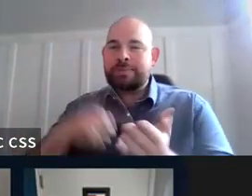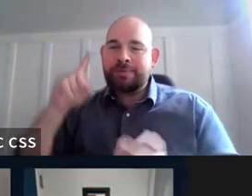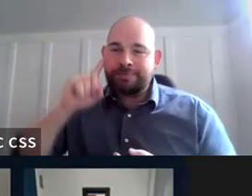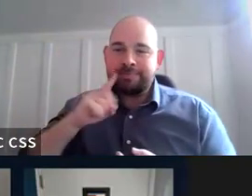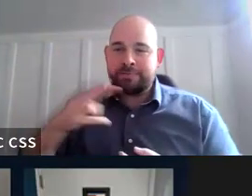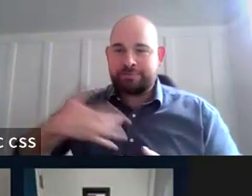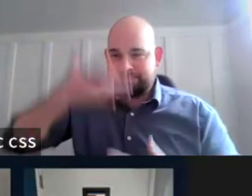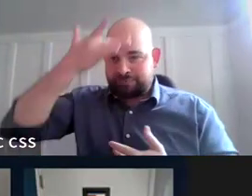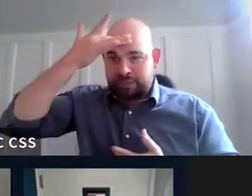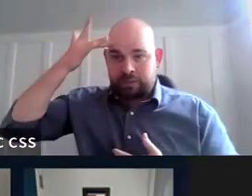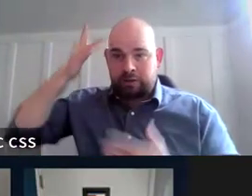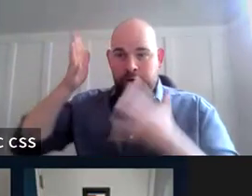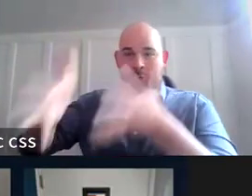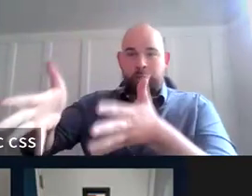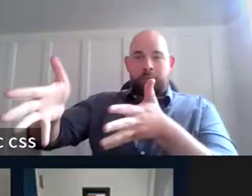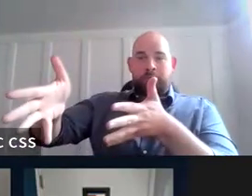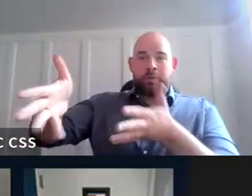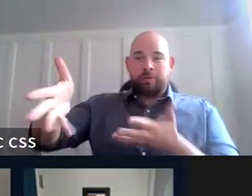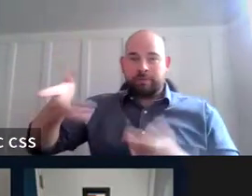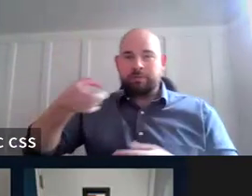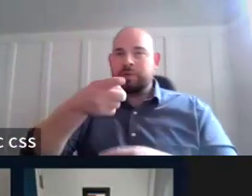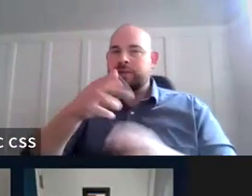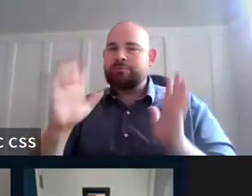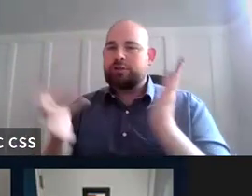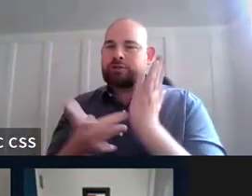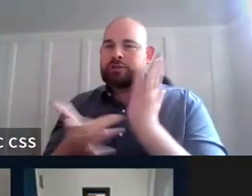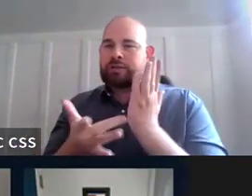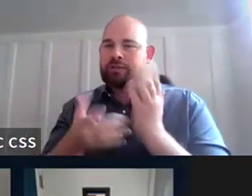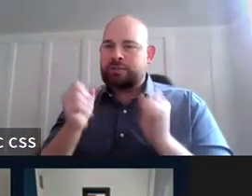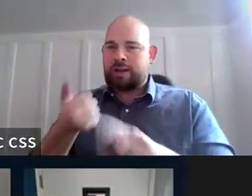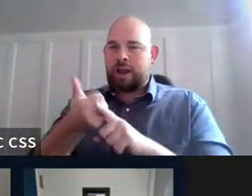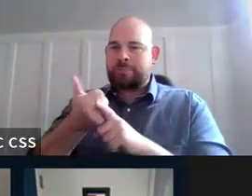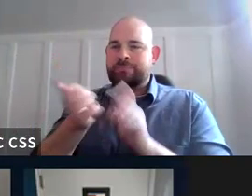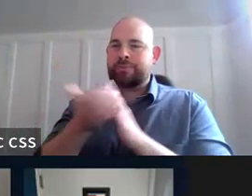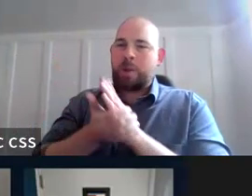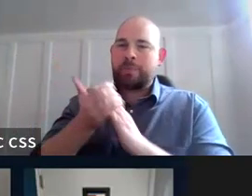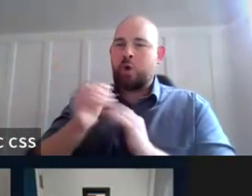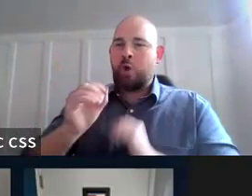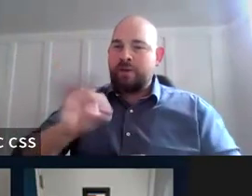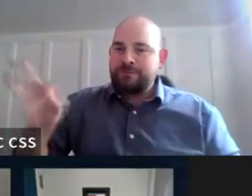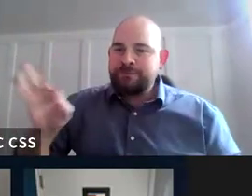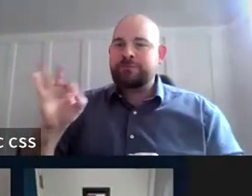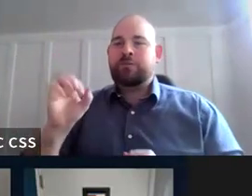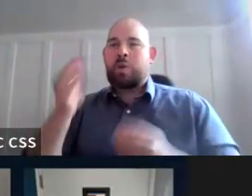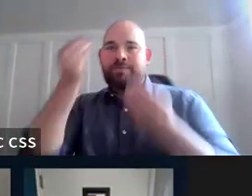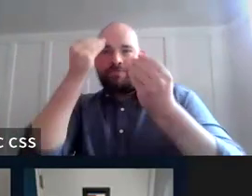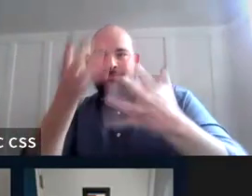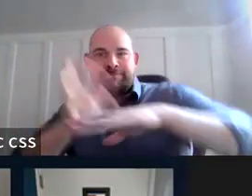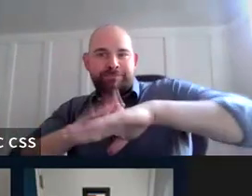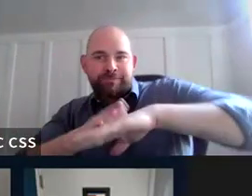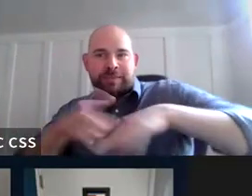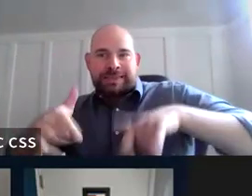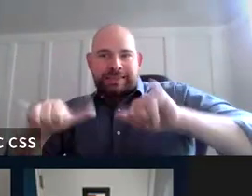There's a sink with garbage disposal, and for deaf, a lot of times too, there was some technology that would help